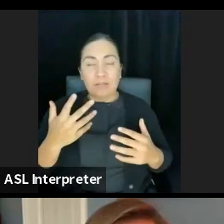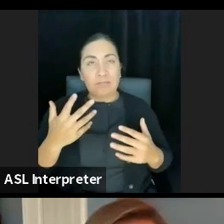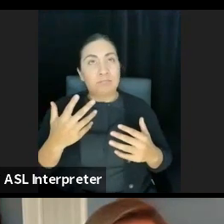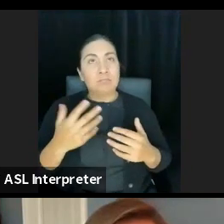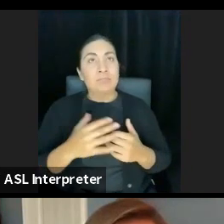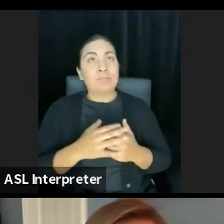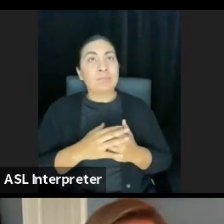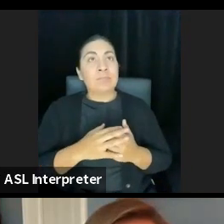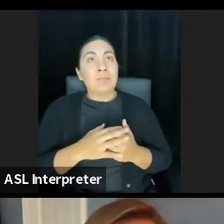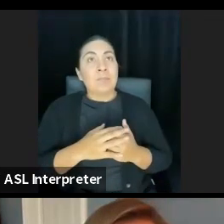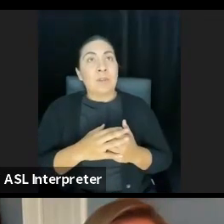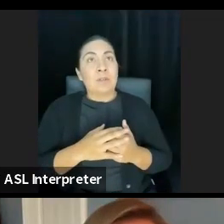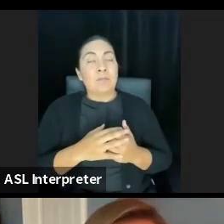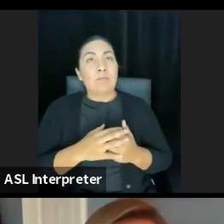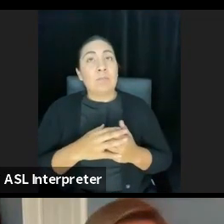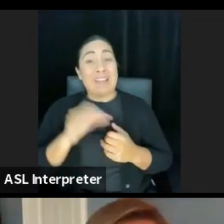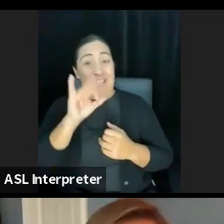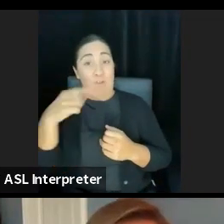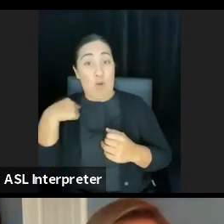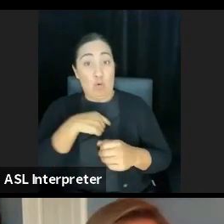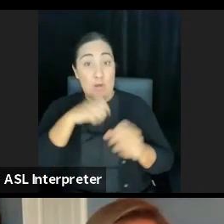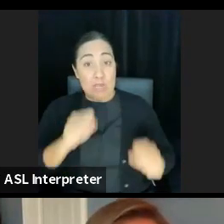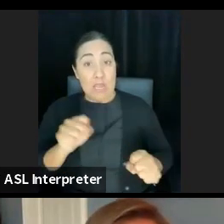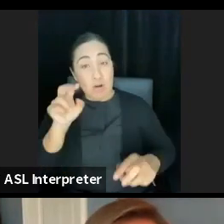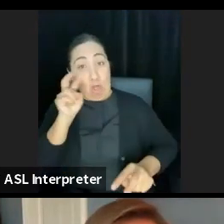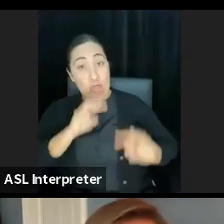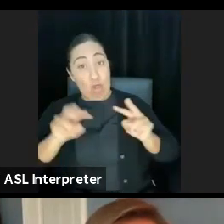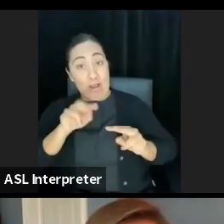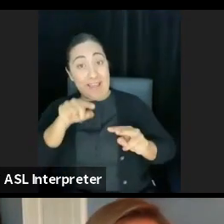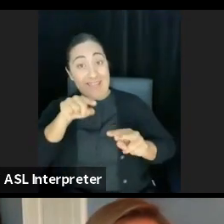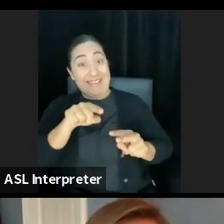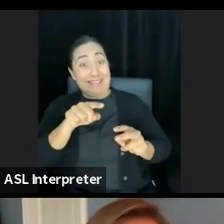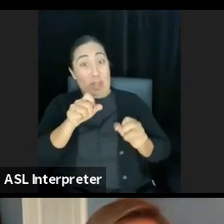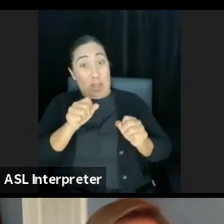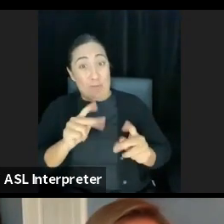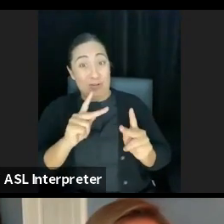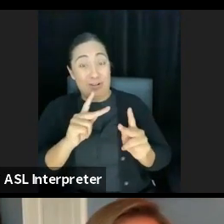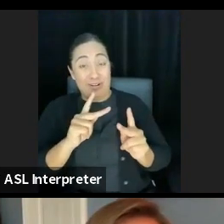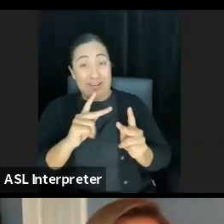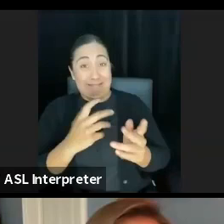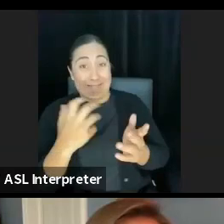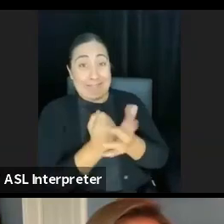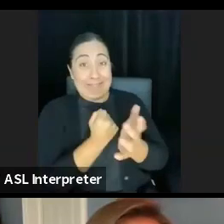And so if we could look at this as an opportunity to make change, yes, please.